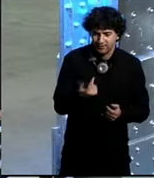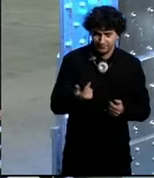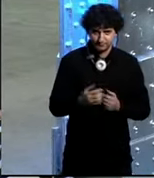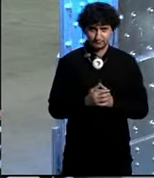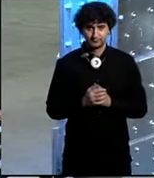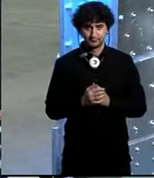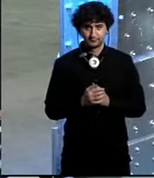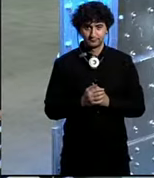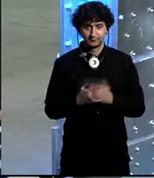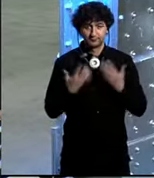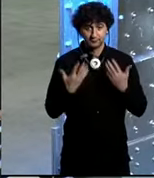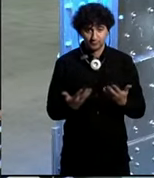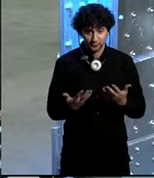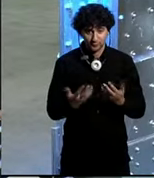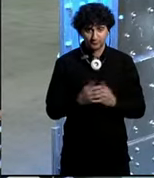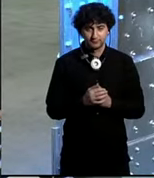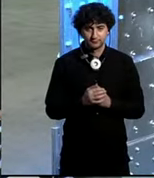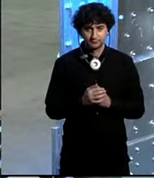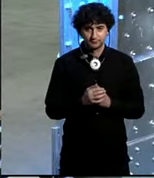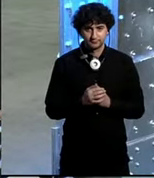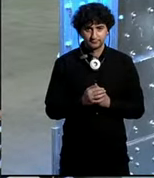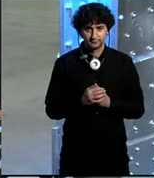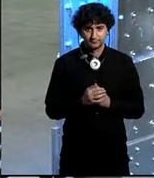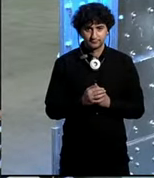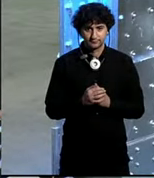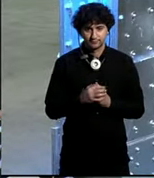to a specific target audience. So,